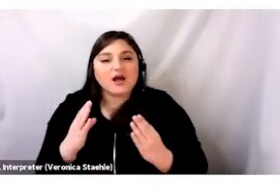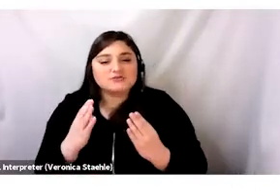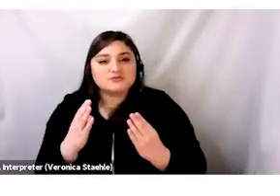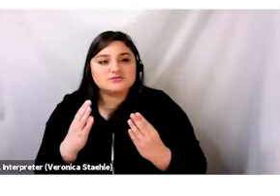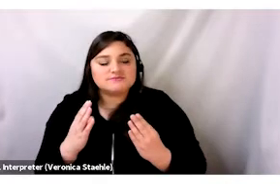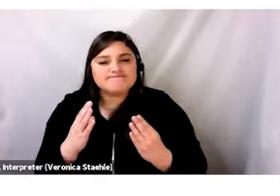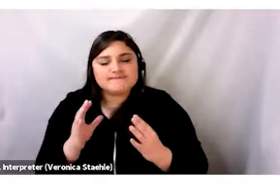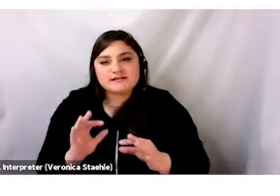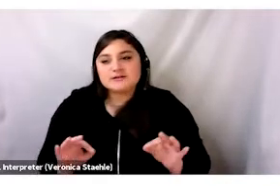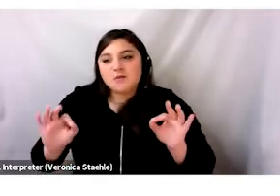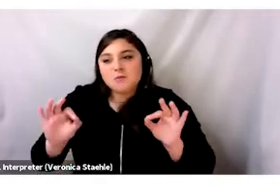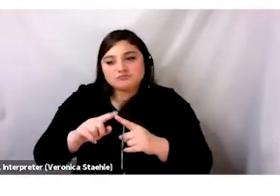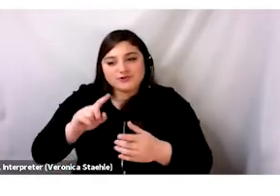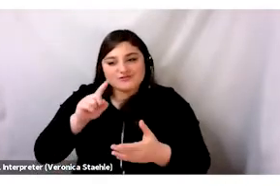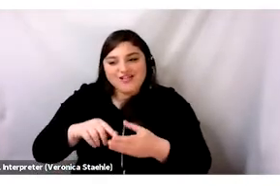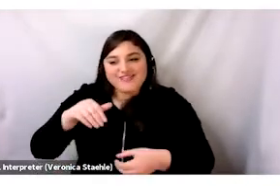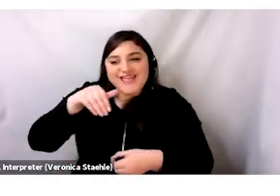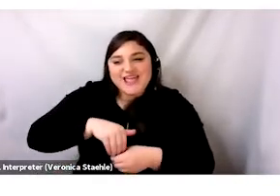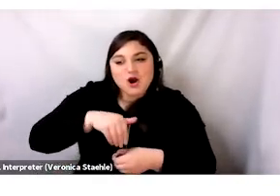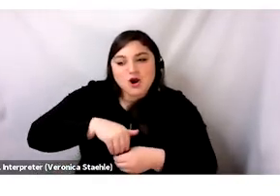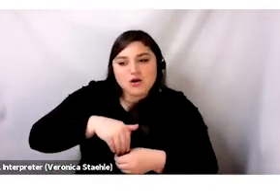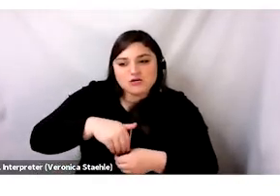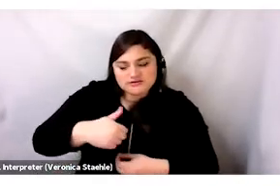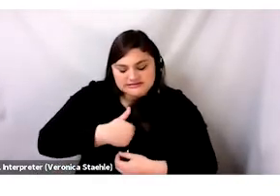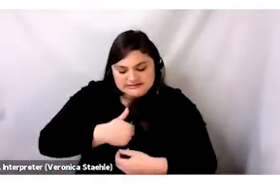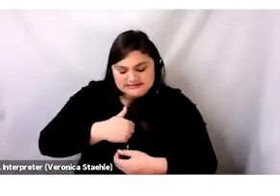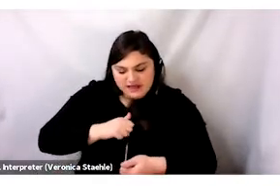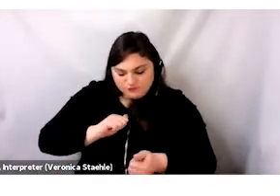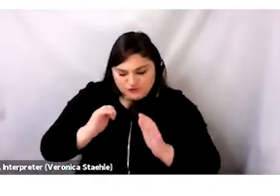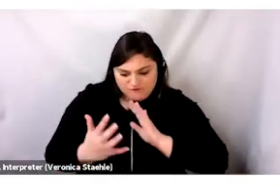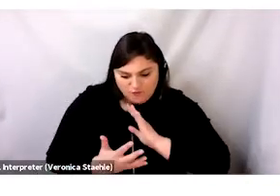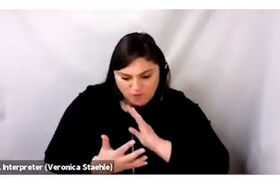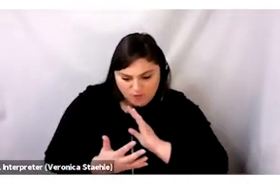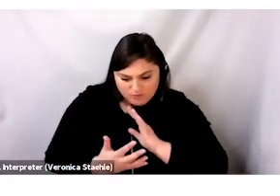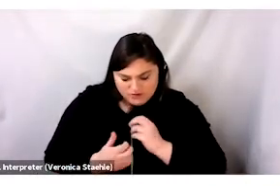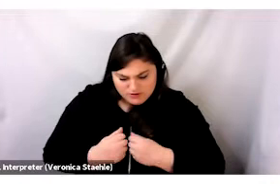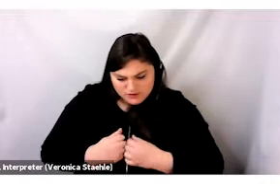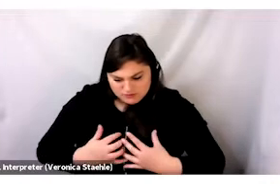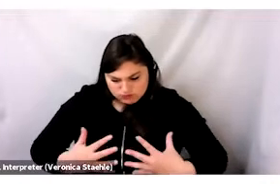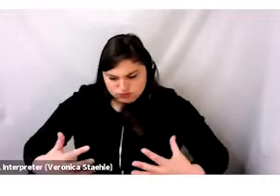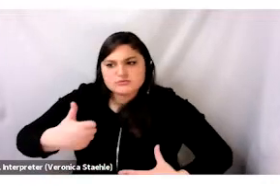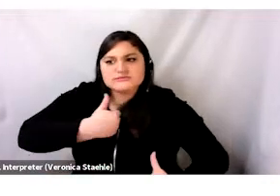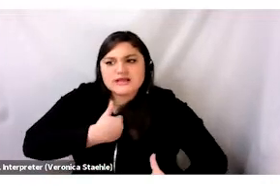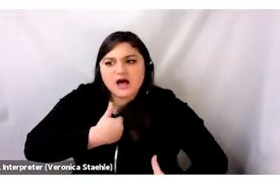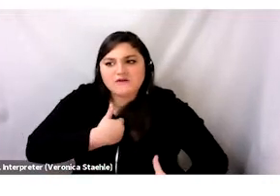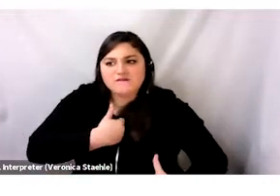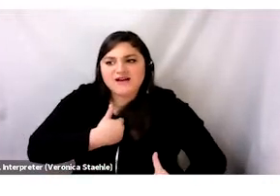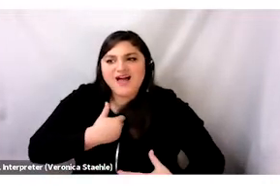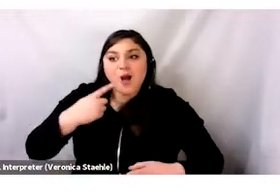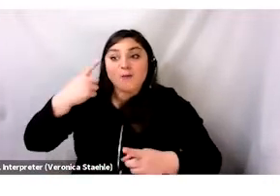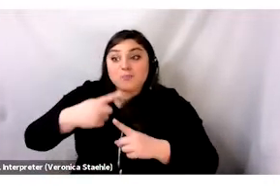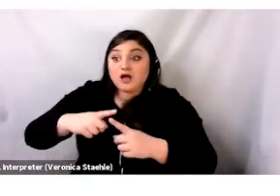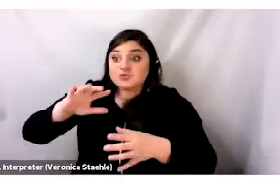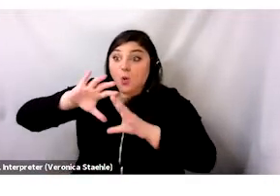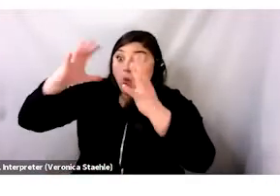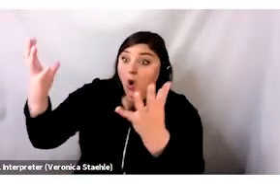inner transformation and our work to transform our external world are really inseparable. So one of the